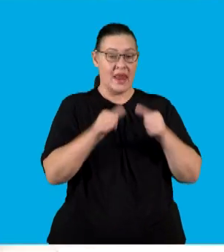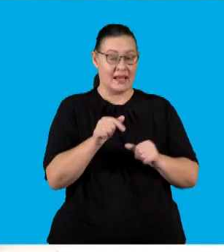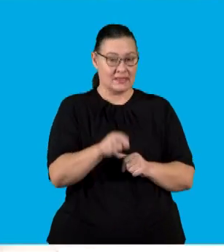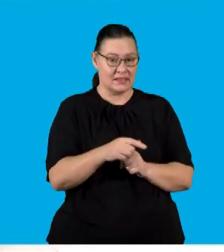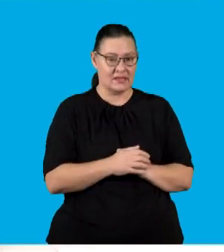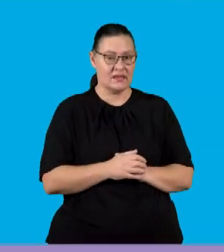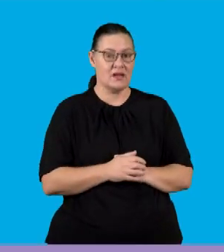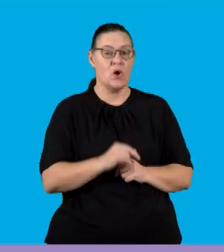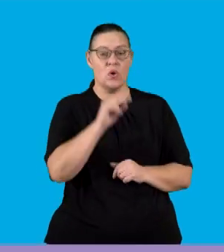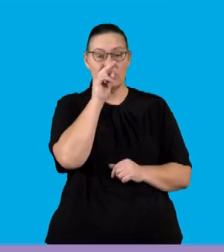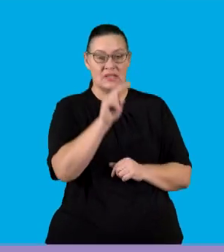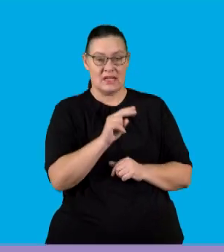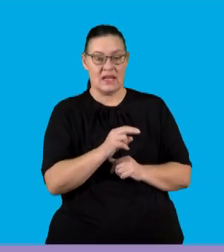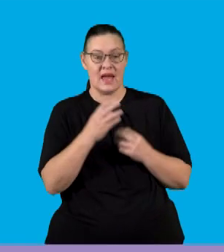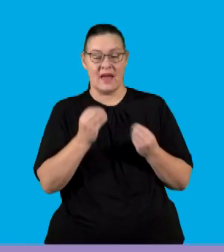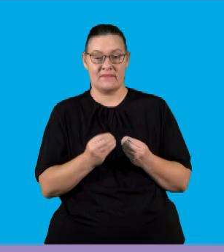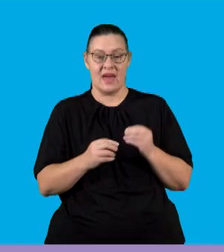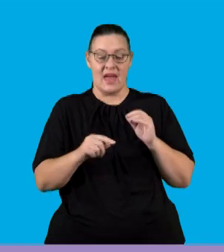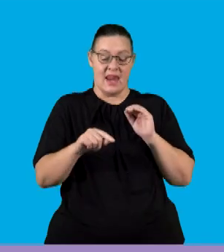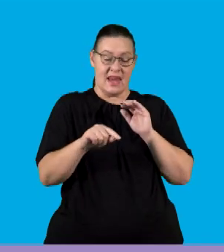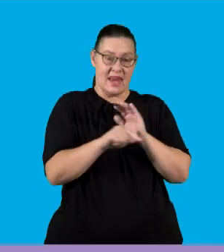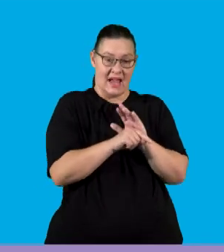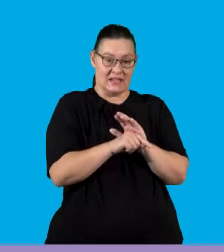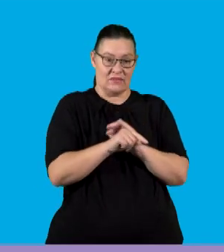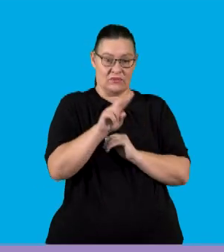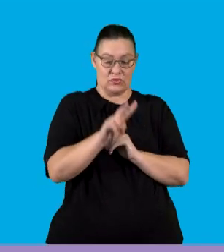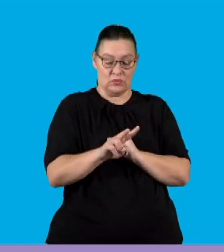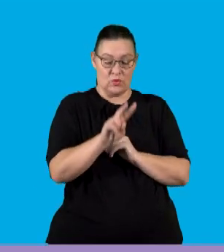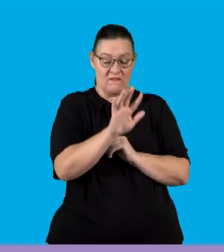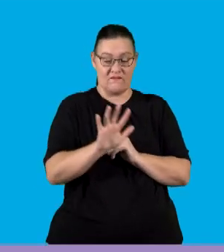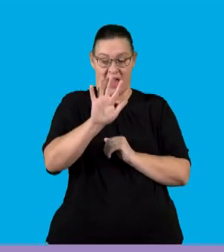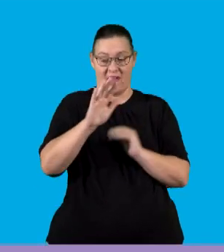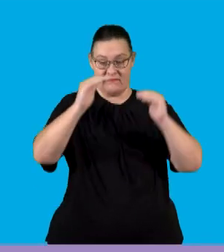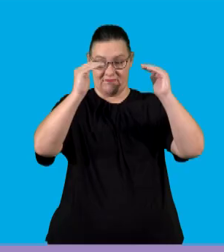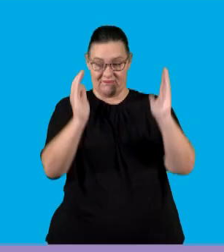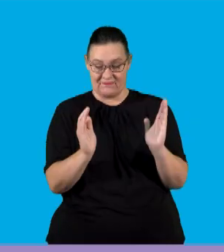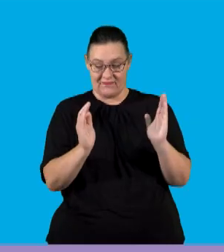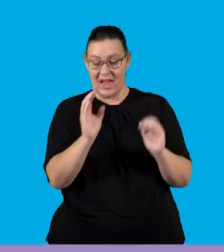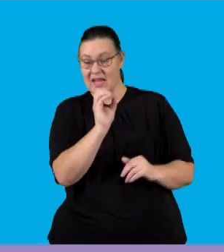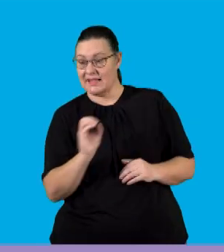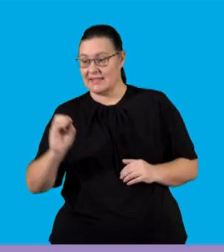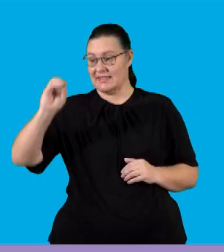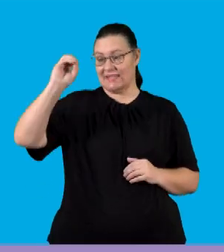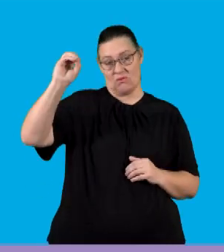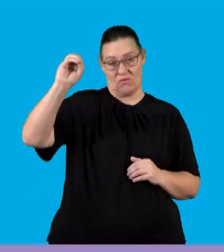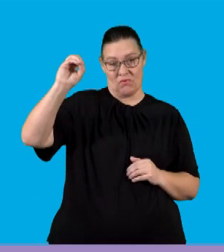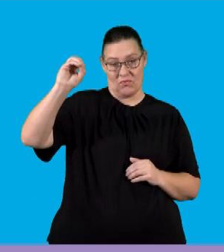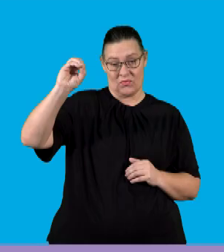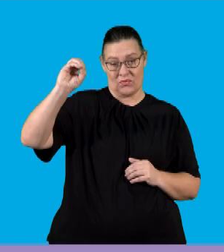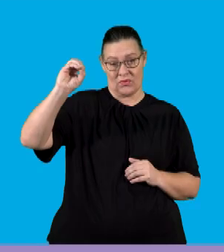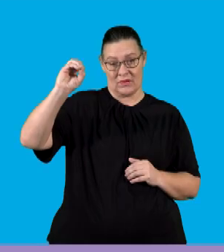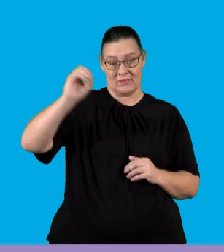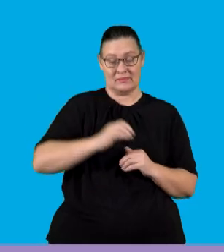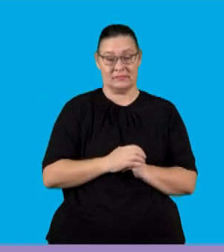here, we can see that we have a negative 2 exponent 5, and this is now raised to